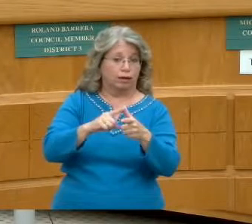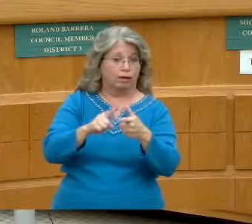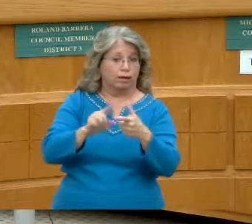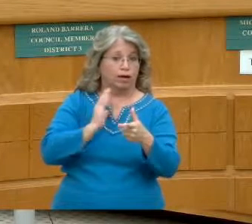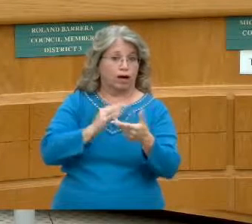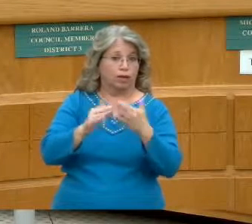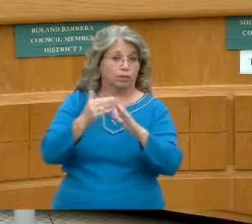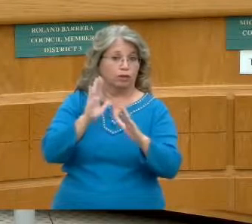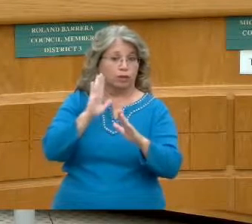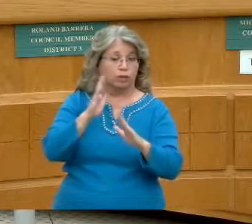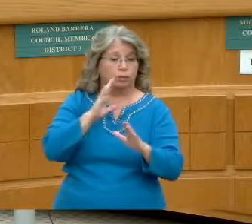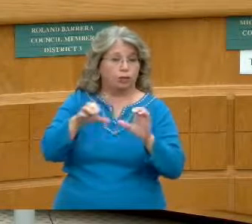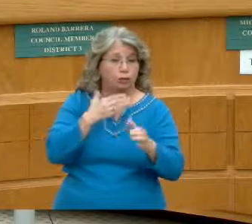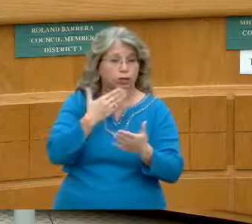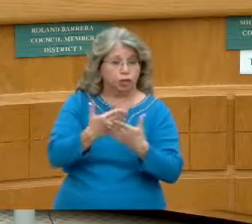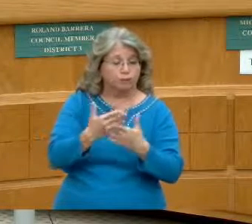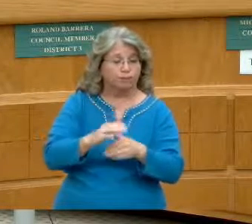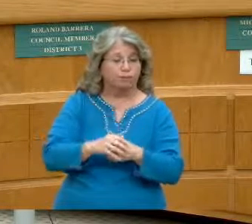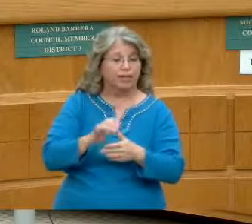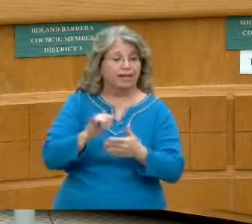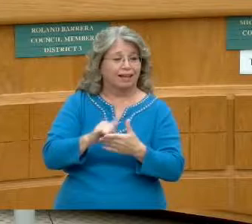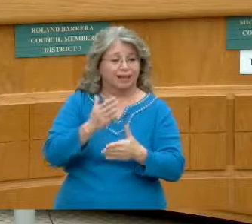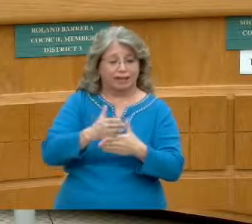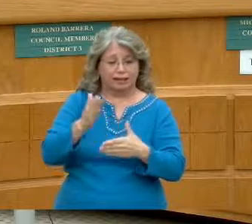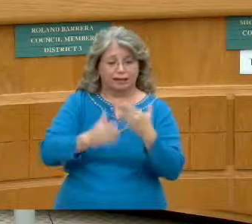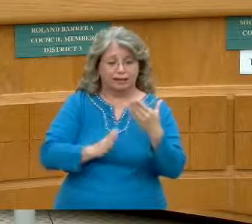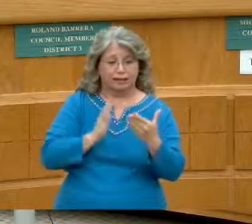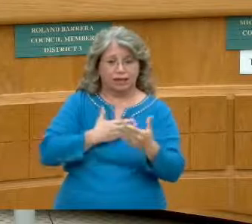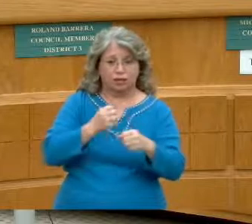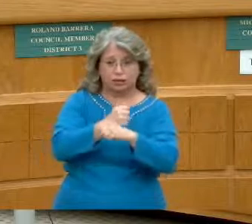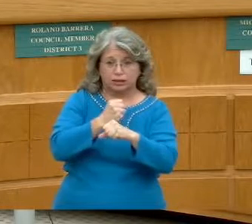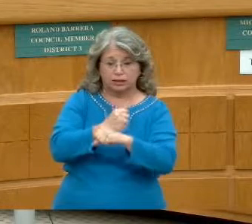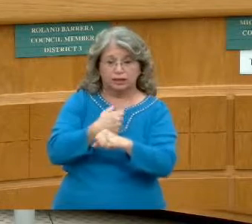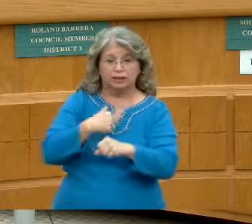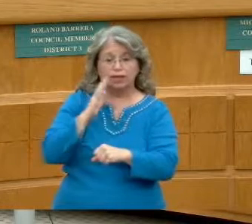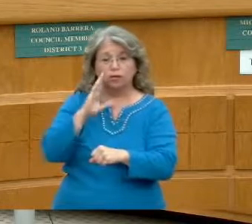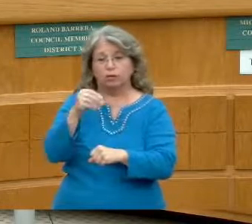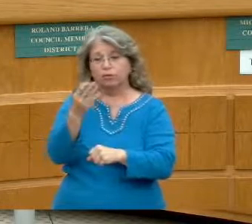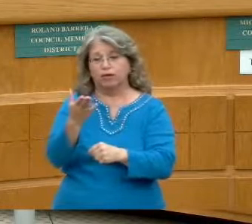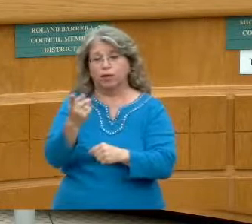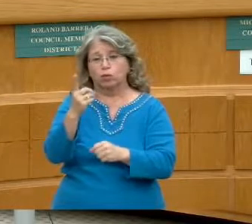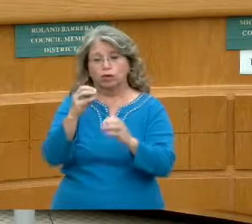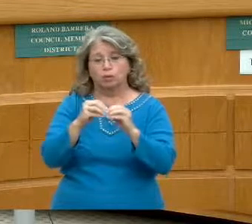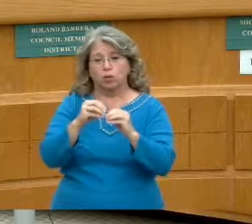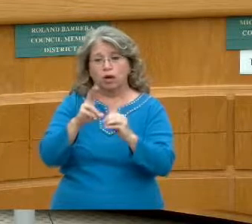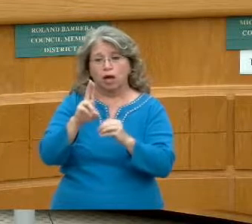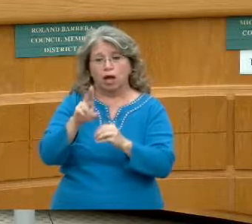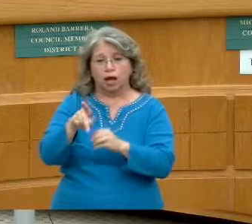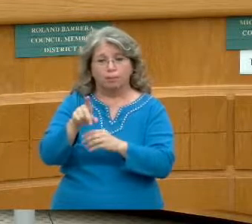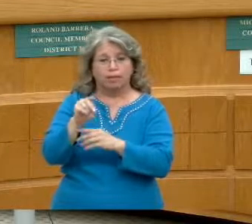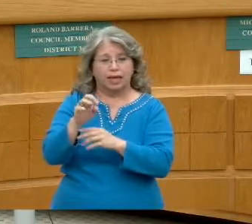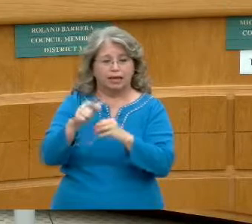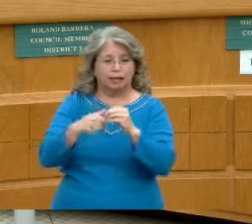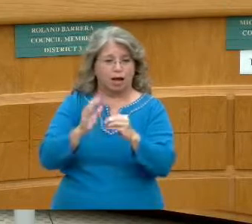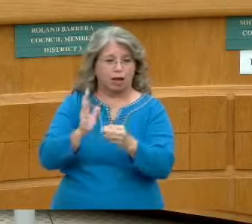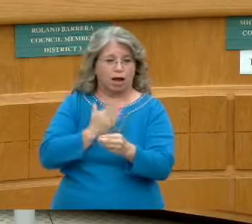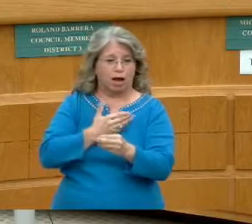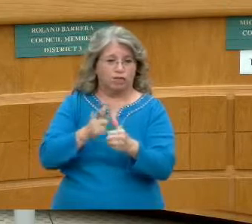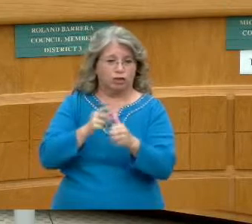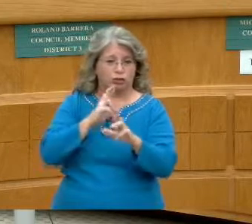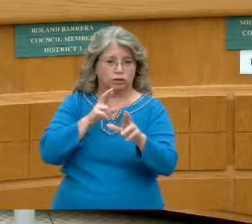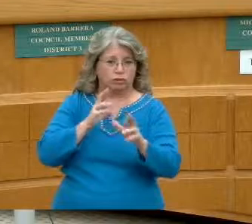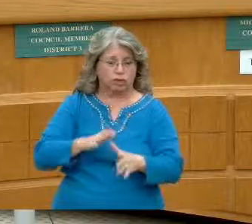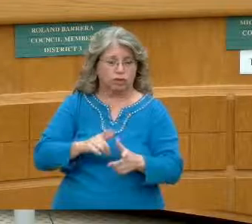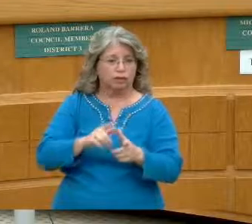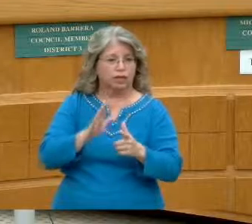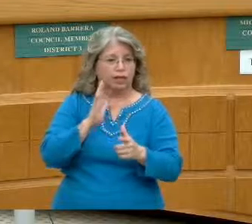concludes the statistics. I'm going to just do one update on our first responders, then Gabby will translate everything I've talked about, and then we'll have Annette come up and talk